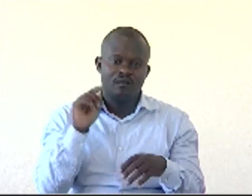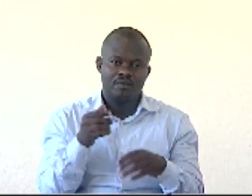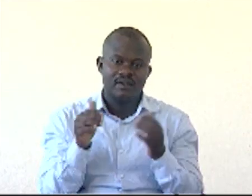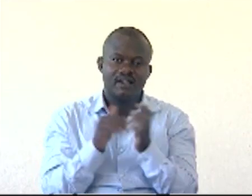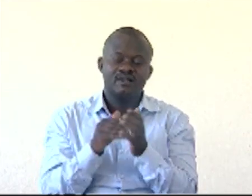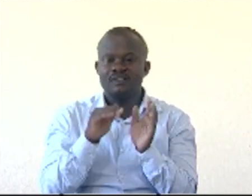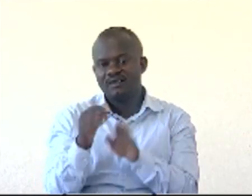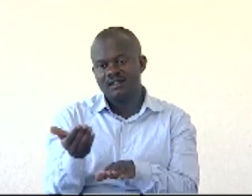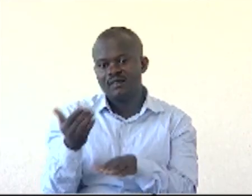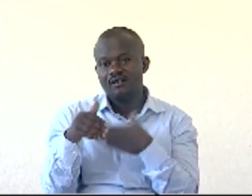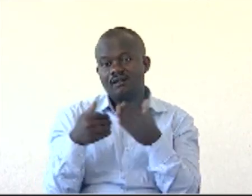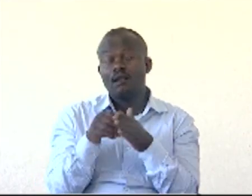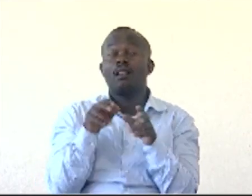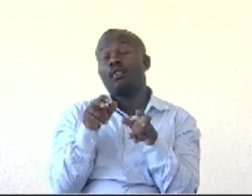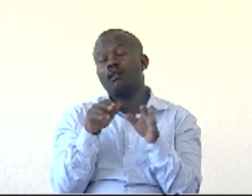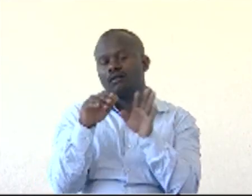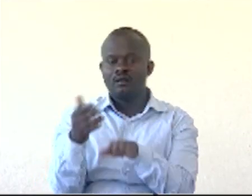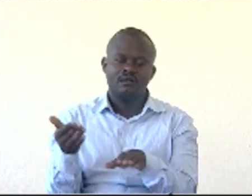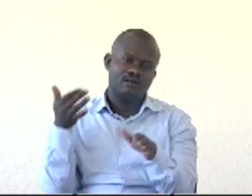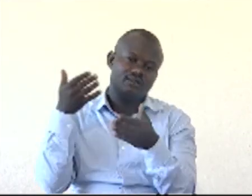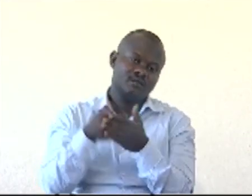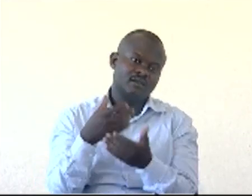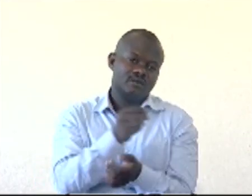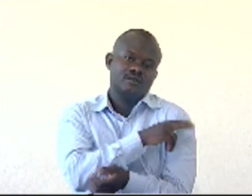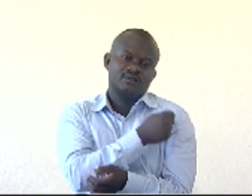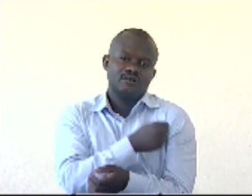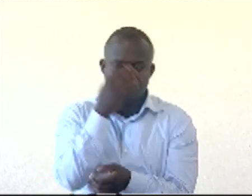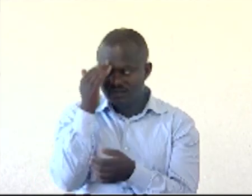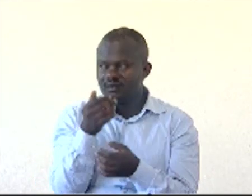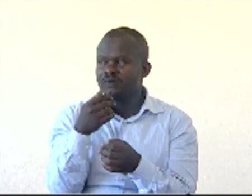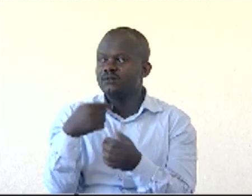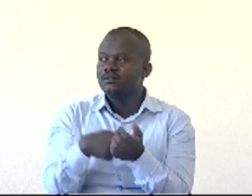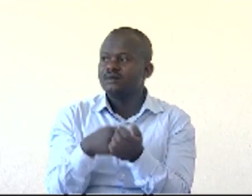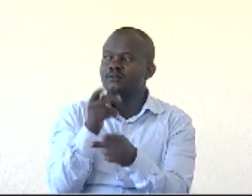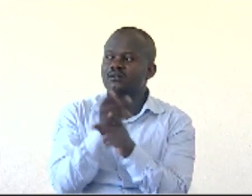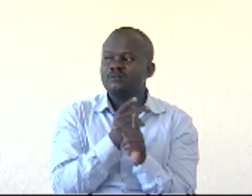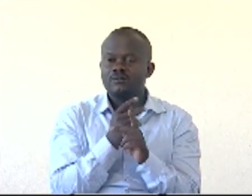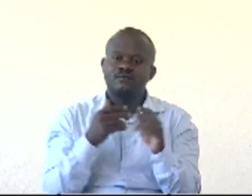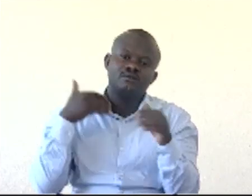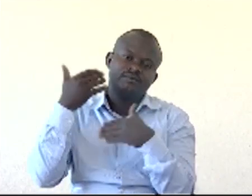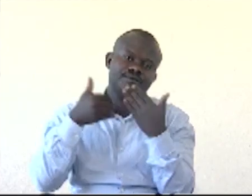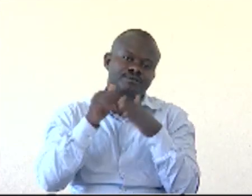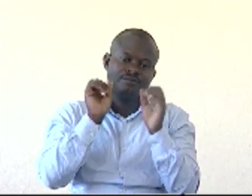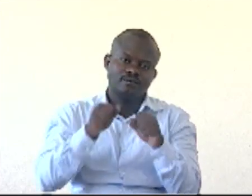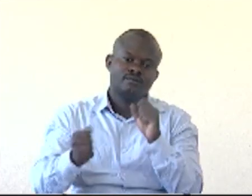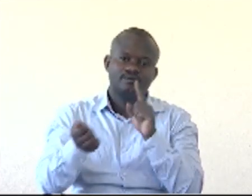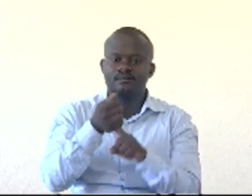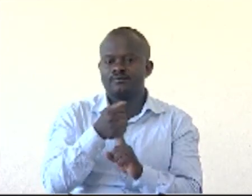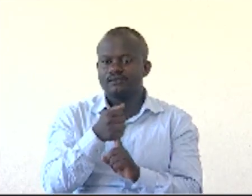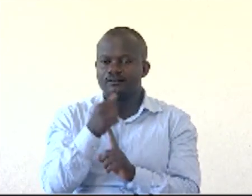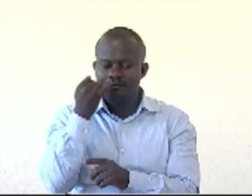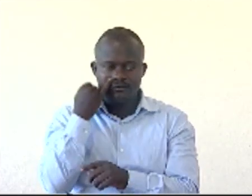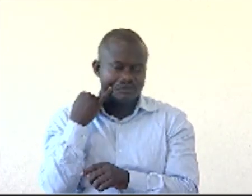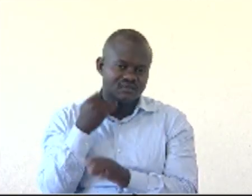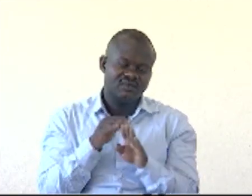that means you have delayed going to the hospital for medical treatment, and then it can take a dangerous